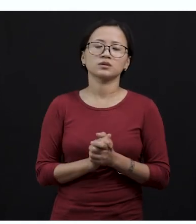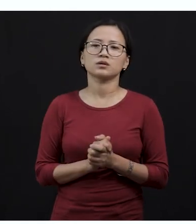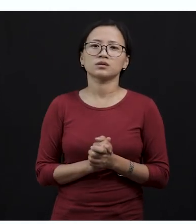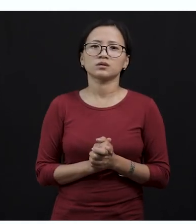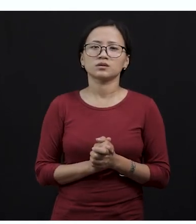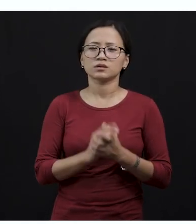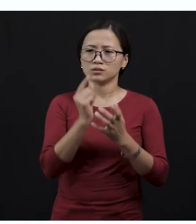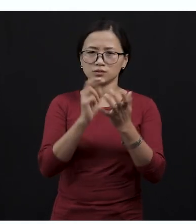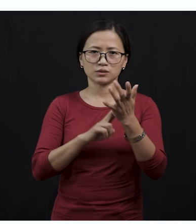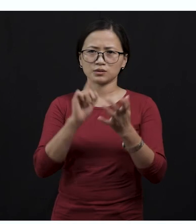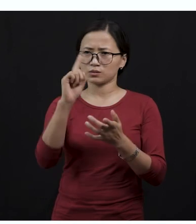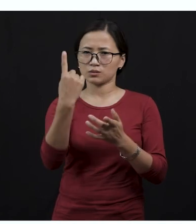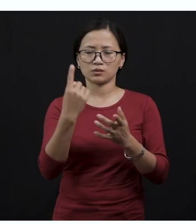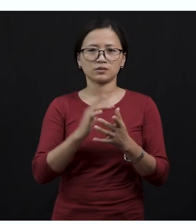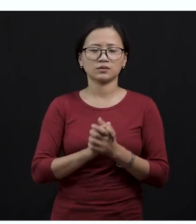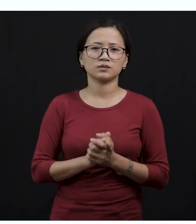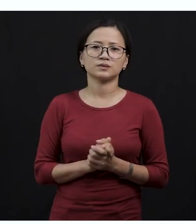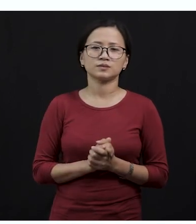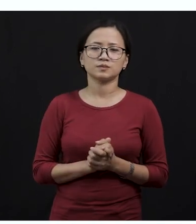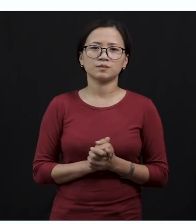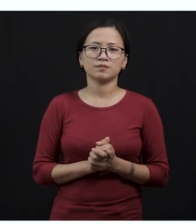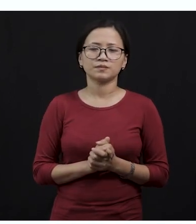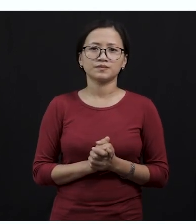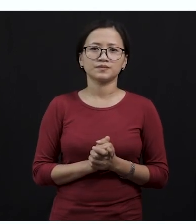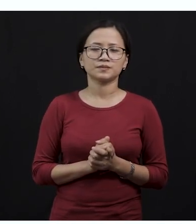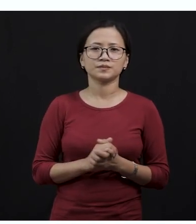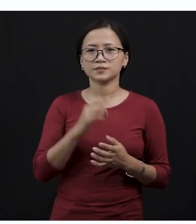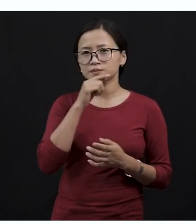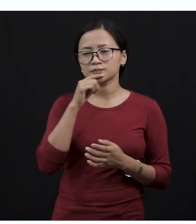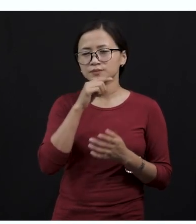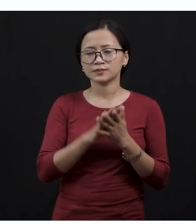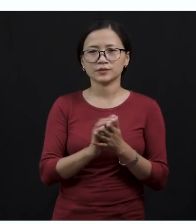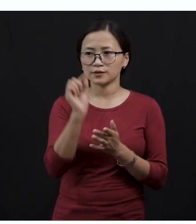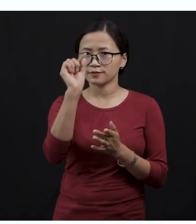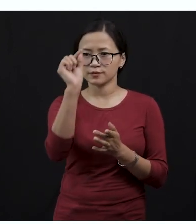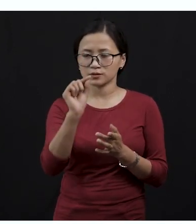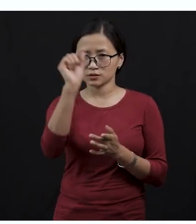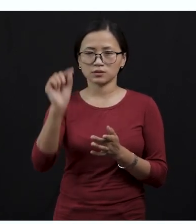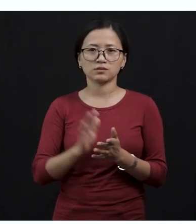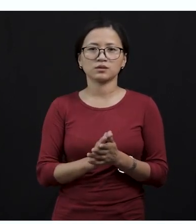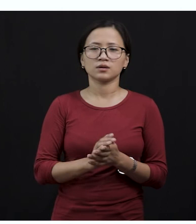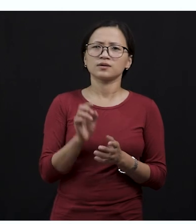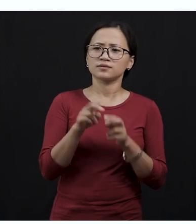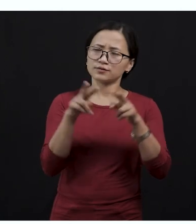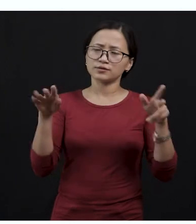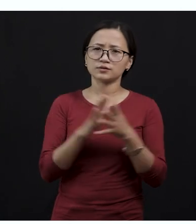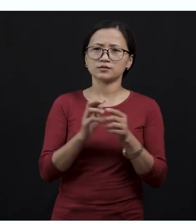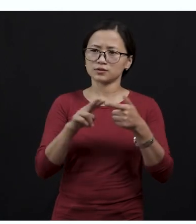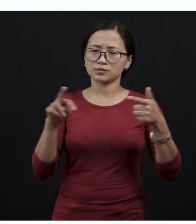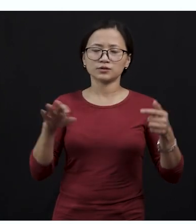cell, unicellular organism which is made up of a single cell, isn't it? Then we have the shape, the different types